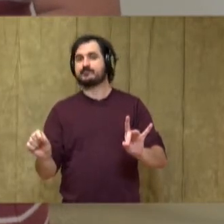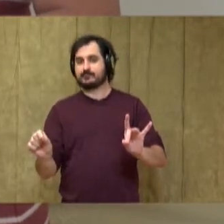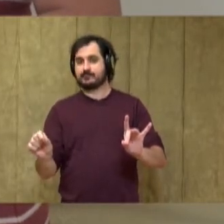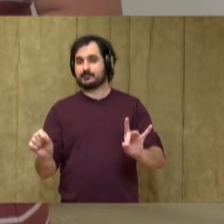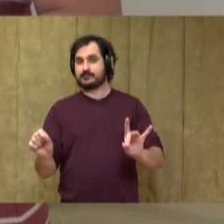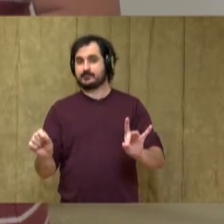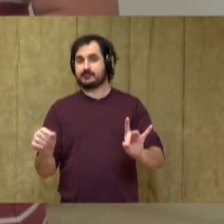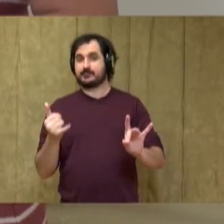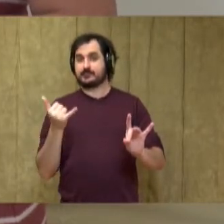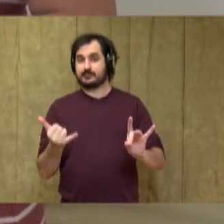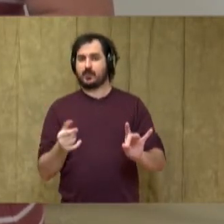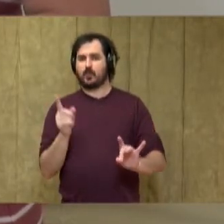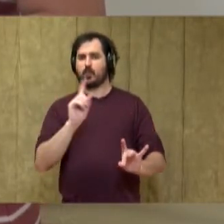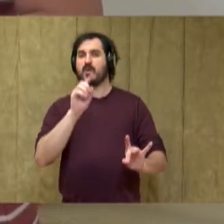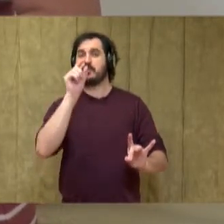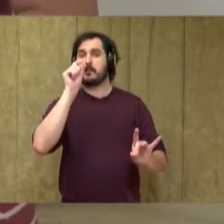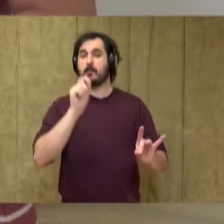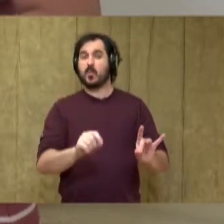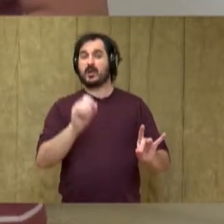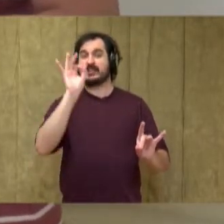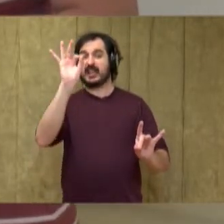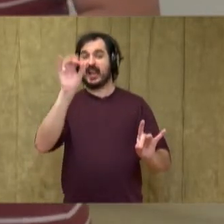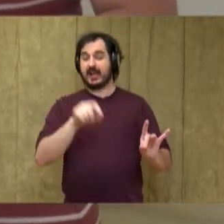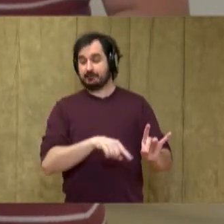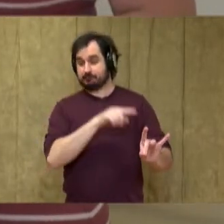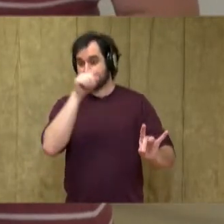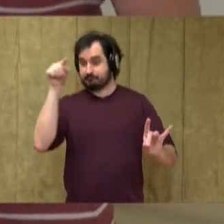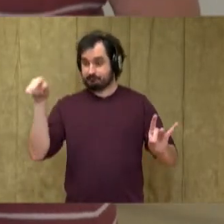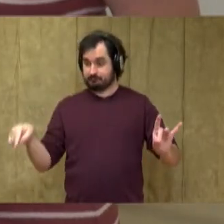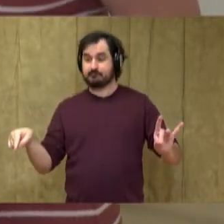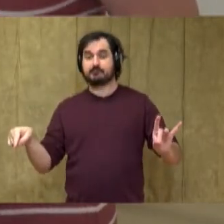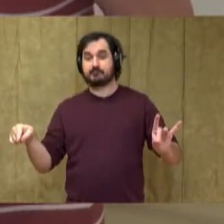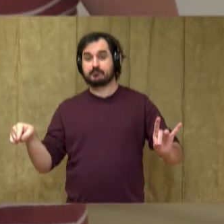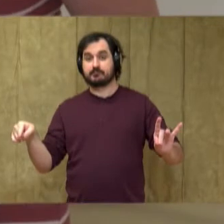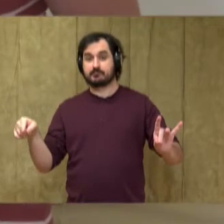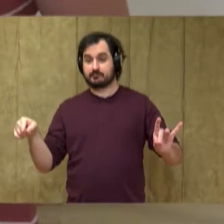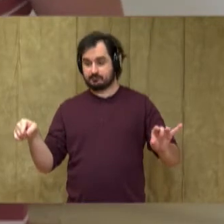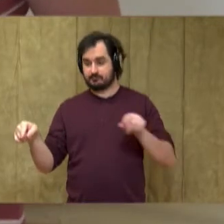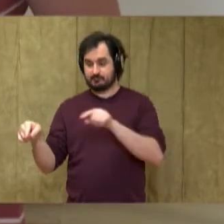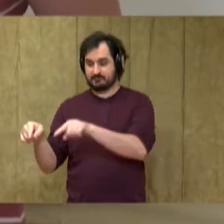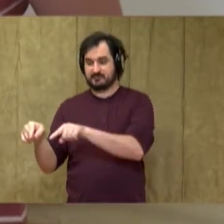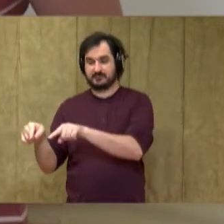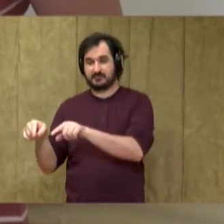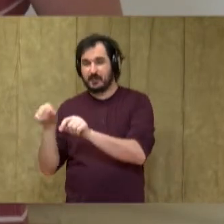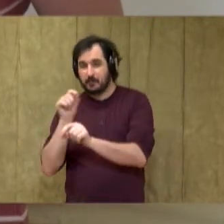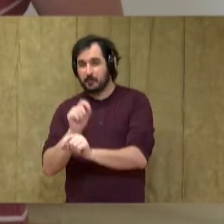comparing 9/10ths. Can you find 9/10ths? It's right here. So if I have